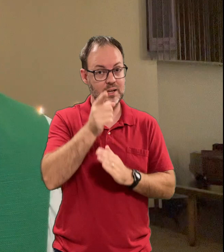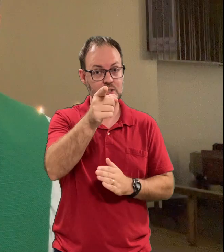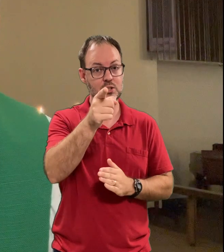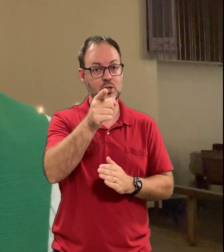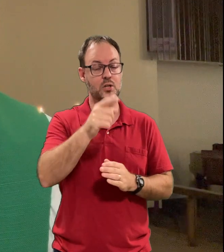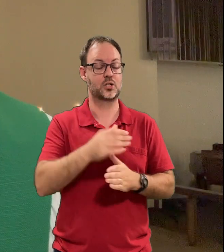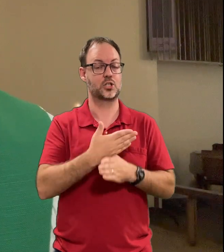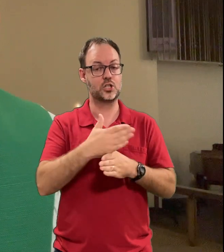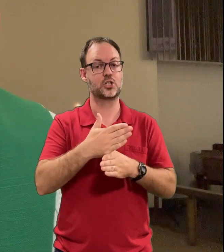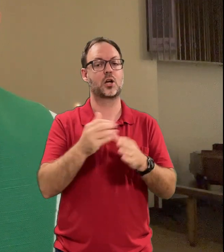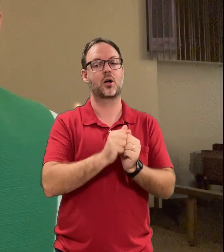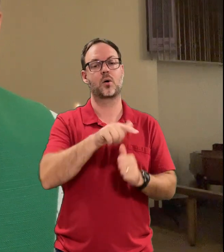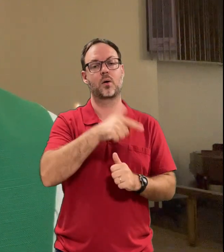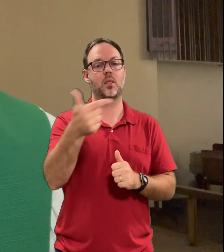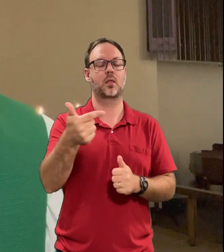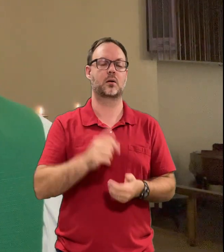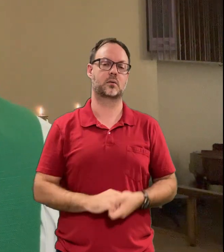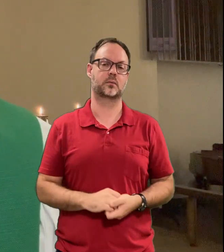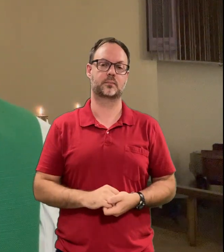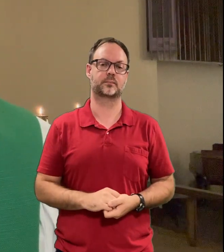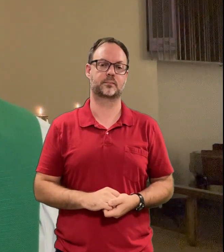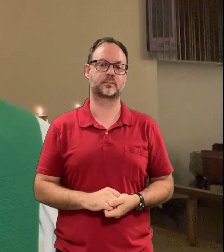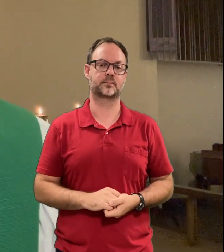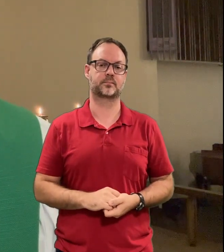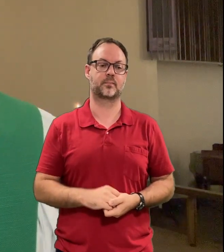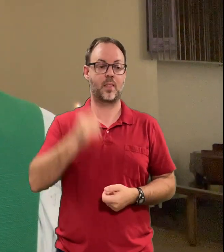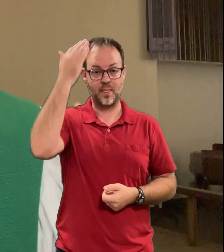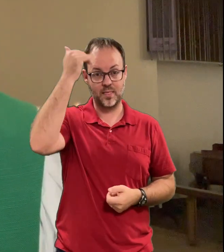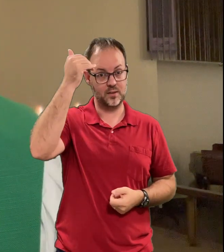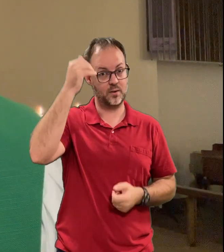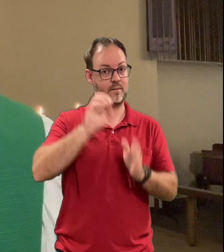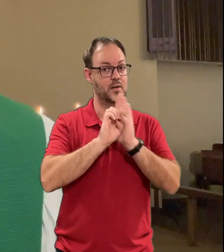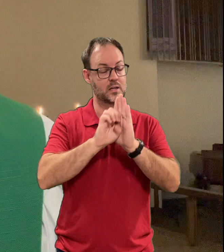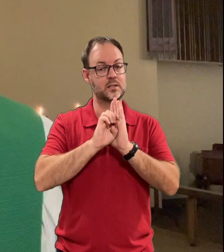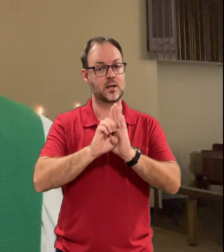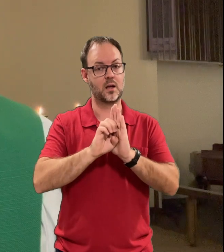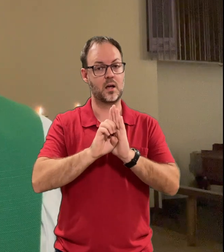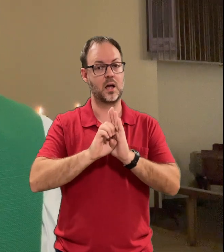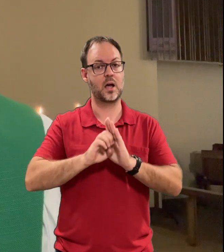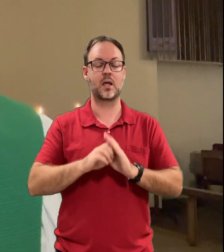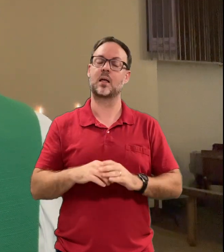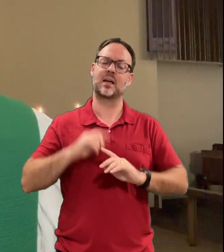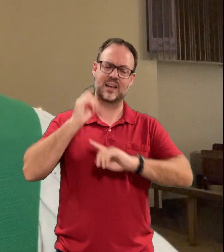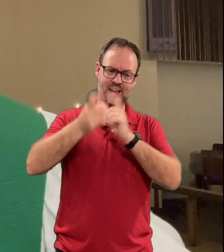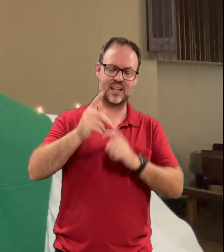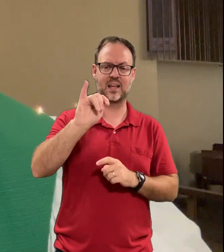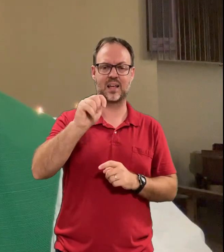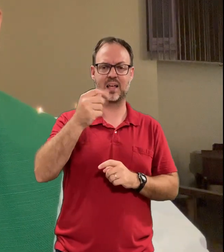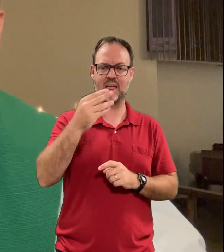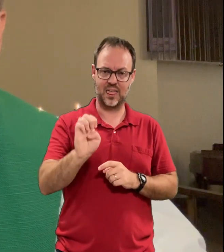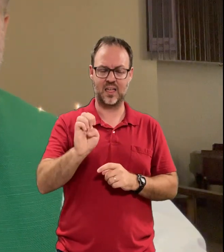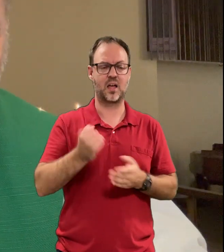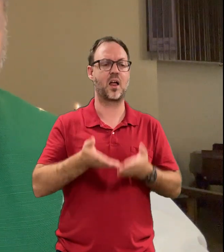you to share with others. That's why, for instance, we give our tithes